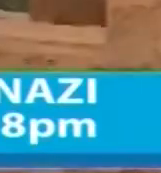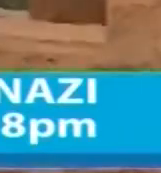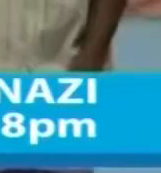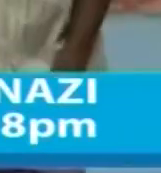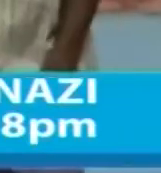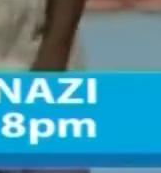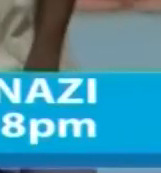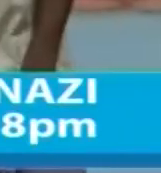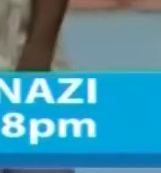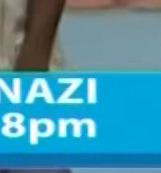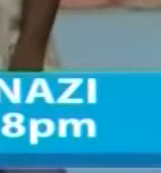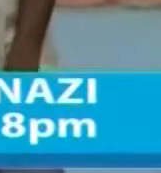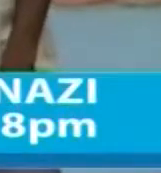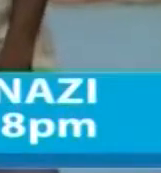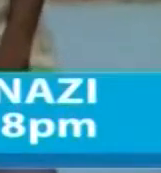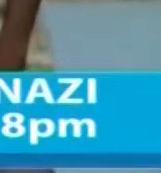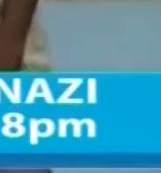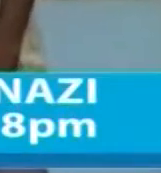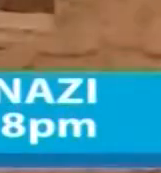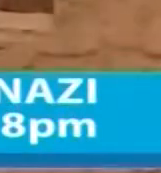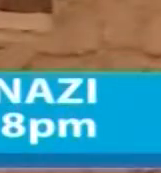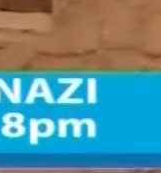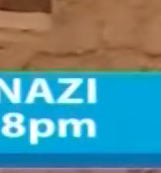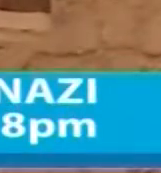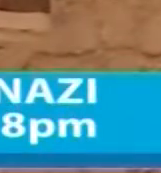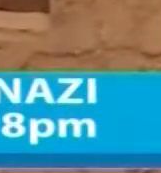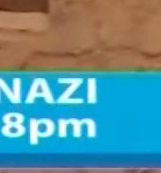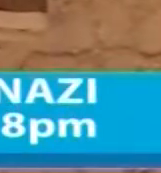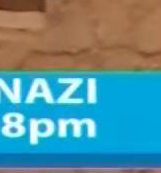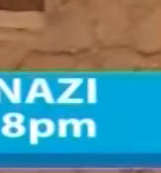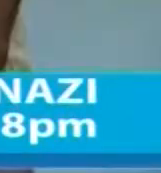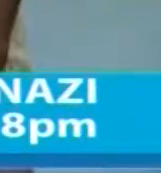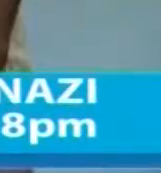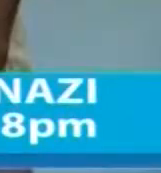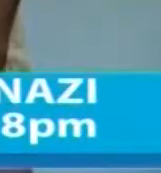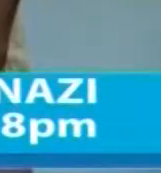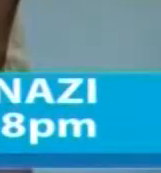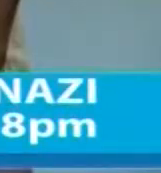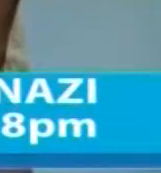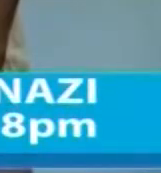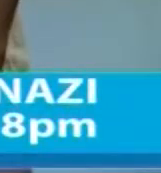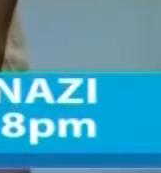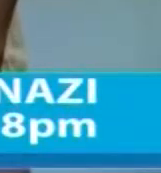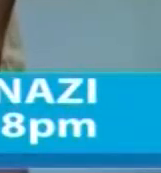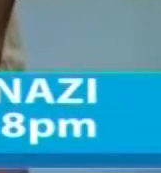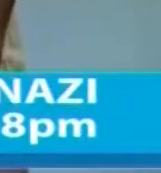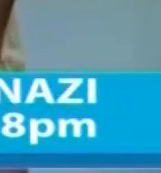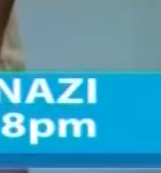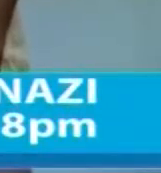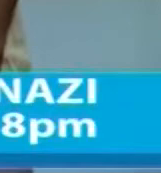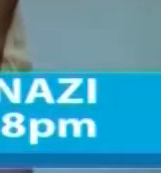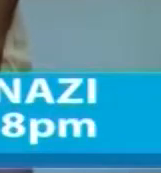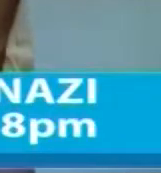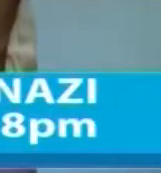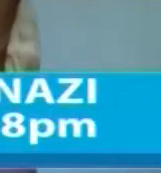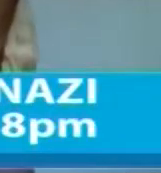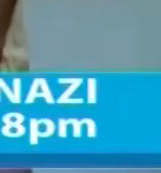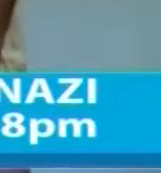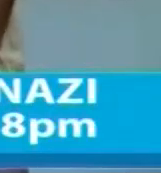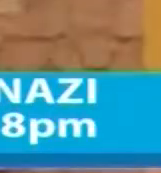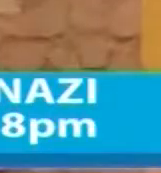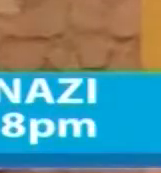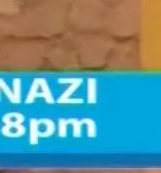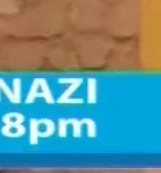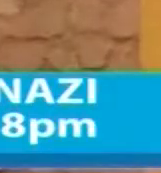kivipi? Sasa hicho ni jeuri ama nkejeli? Tutayaona matokeo yake. Basi cheka sana